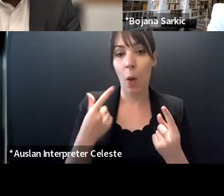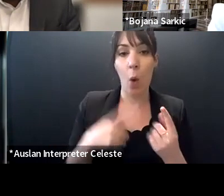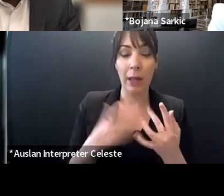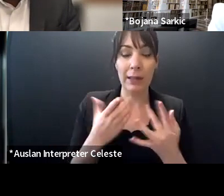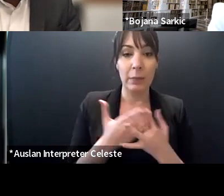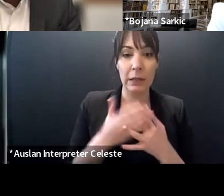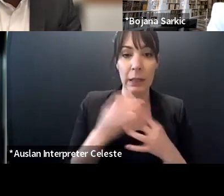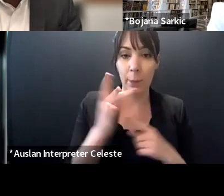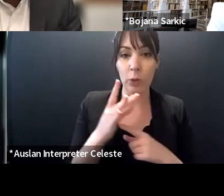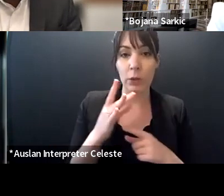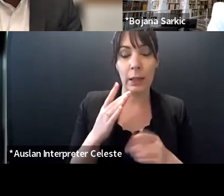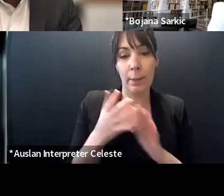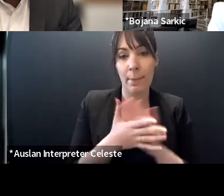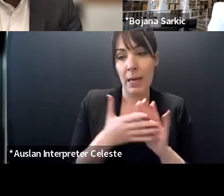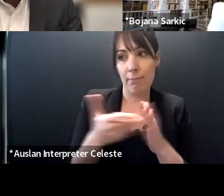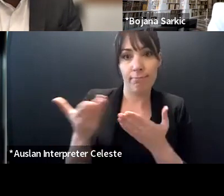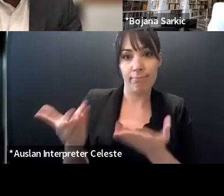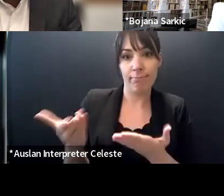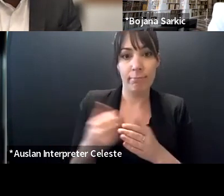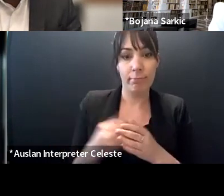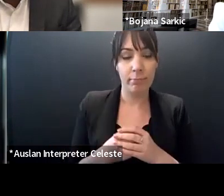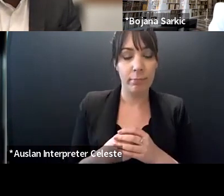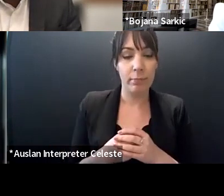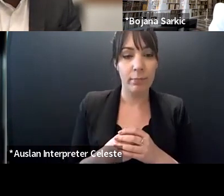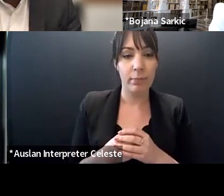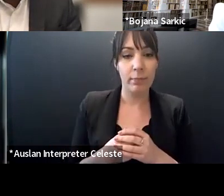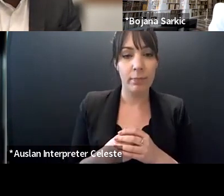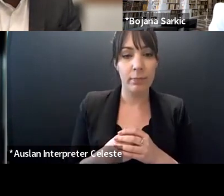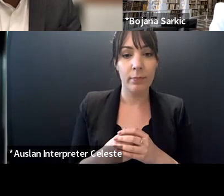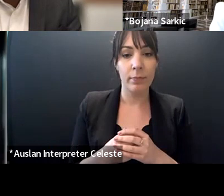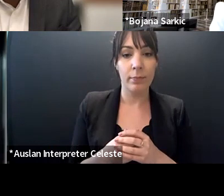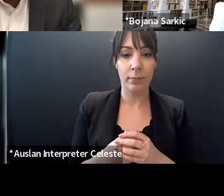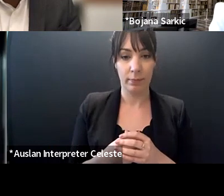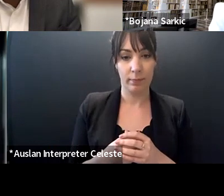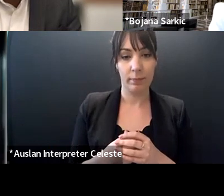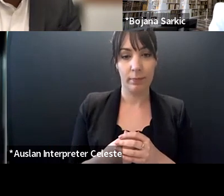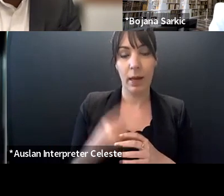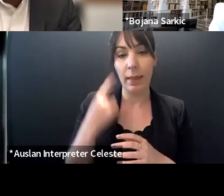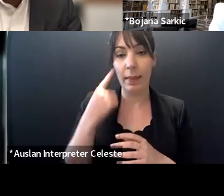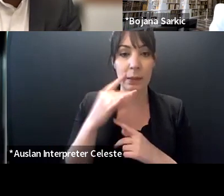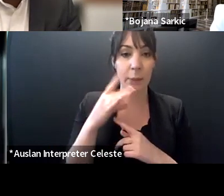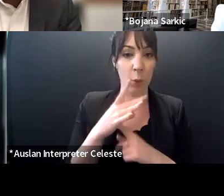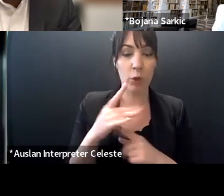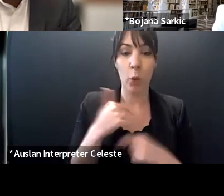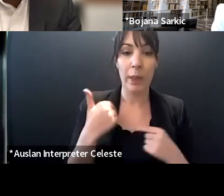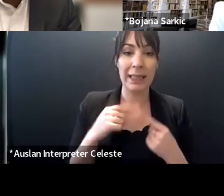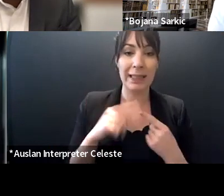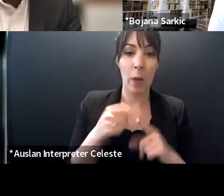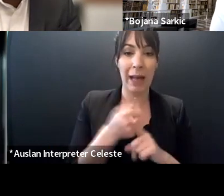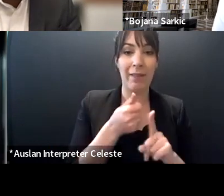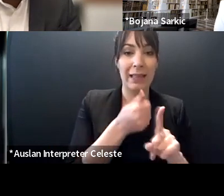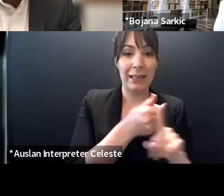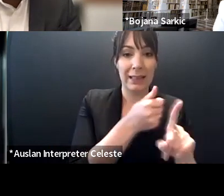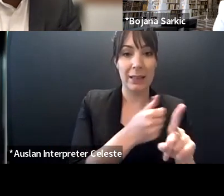that. So I think it's really, really important for those of us who are in this space to keep advocating for this and pushing